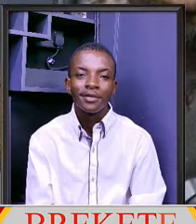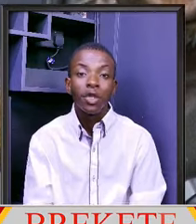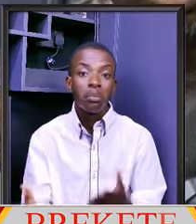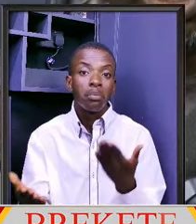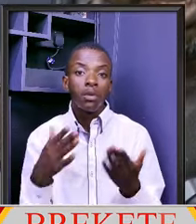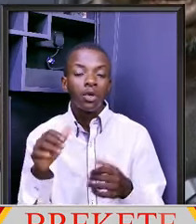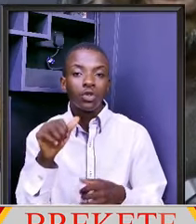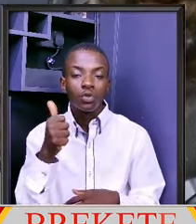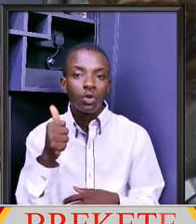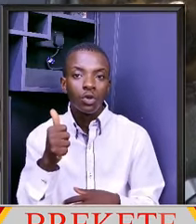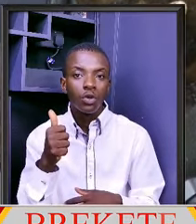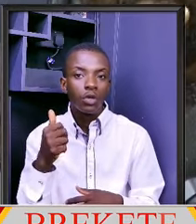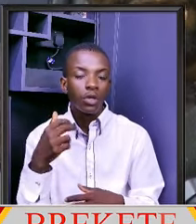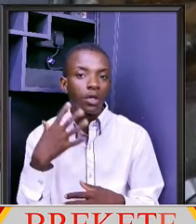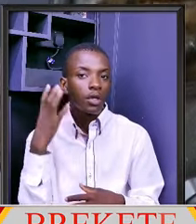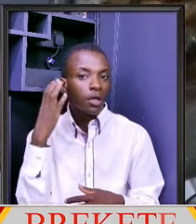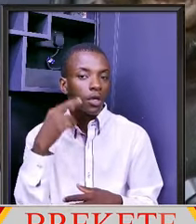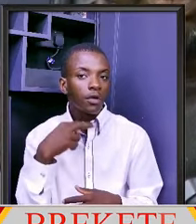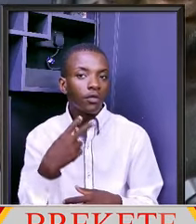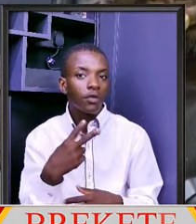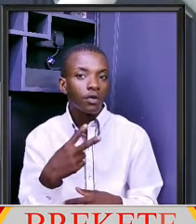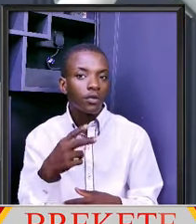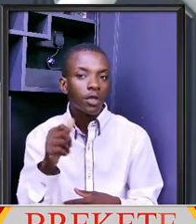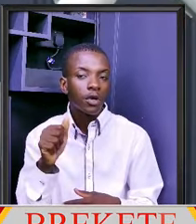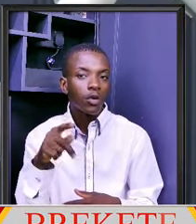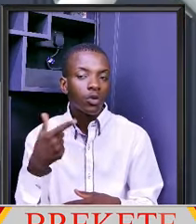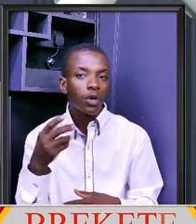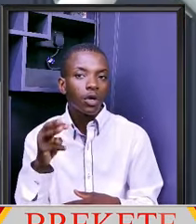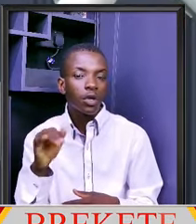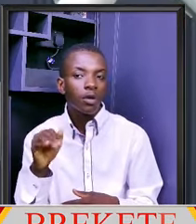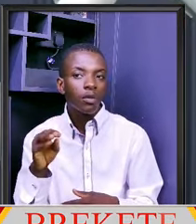Maybe tomorrow we go hear the voice of the Akwa Ibom